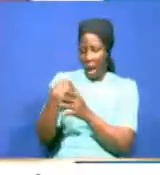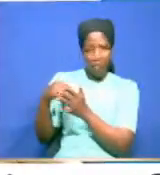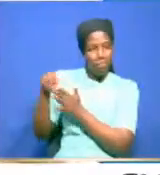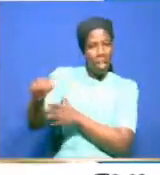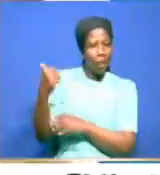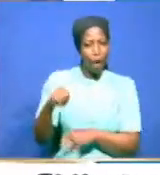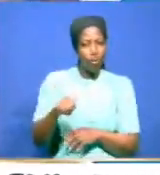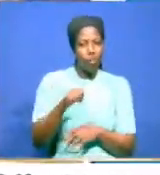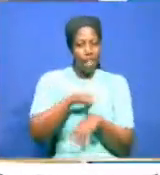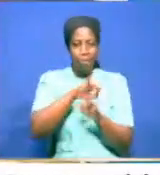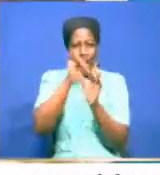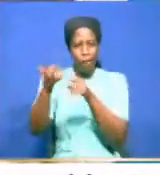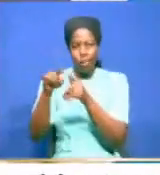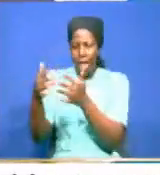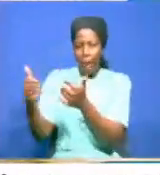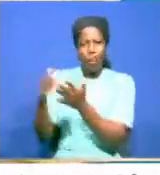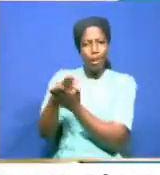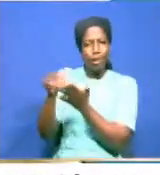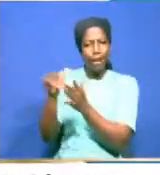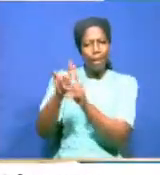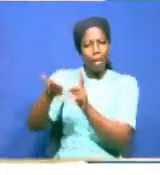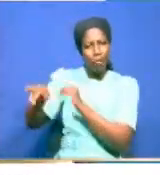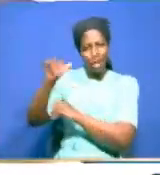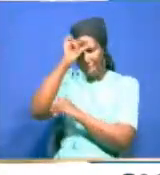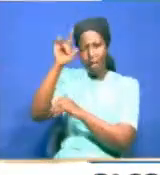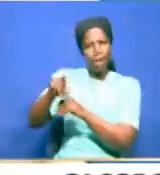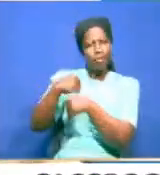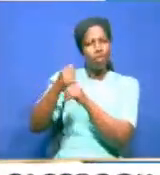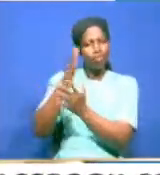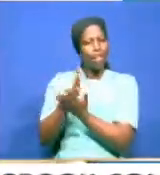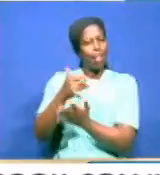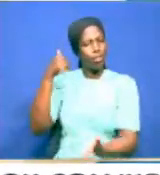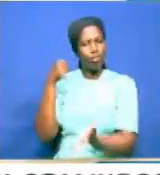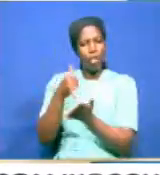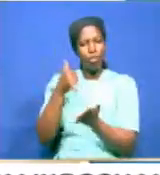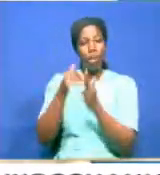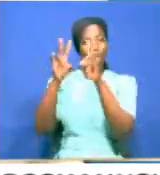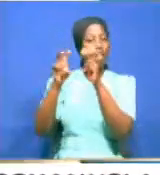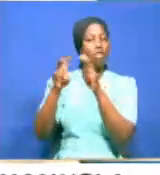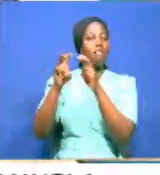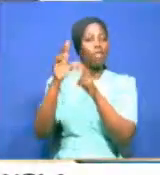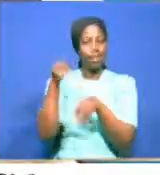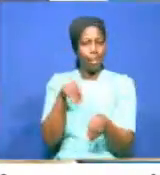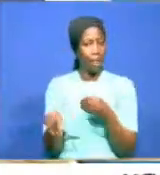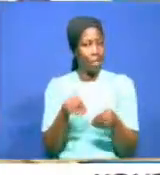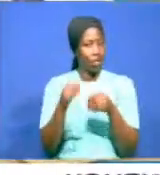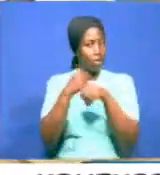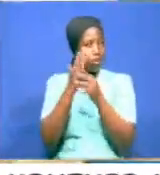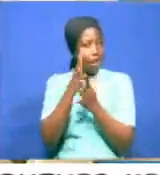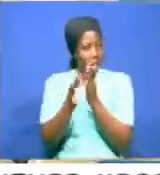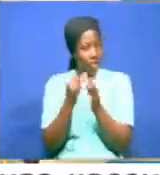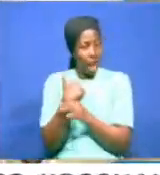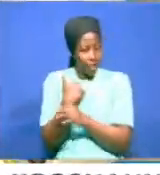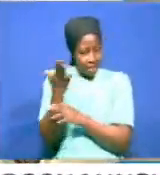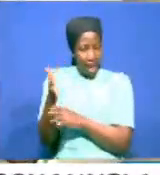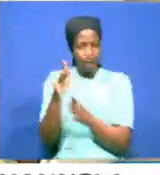the county governments need to be to ensure that they factor in the issue of disability, so that in their isolation centers,